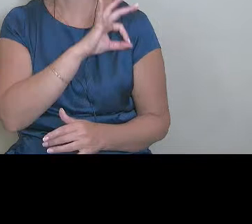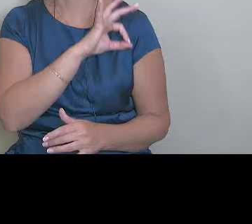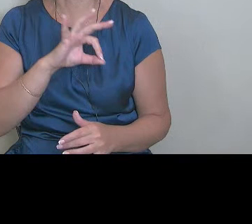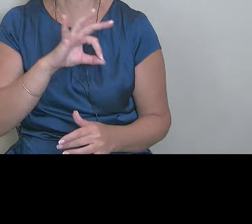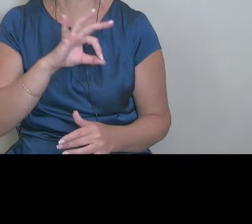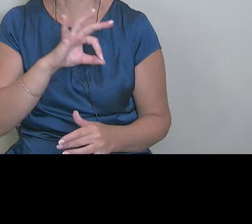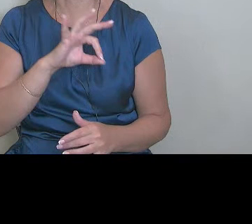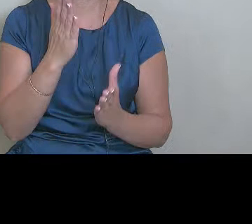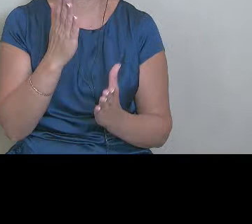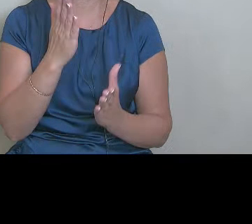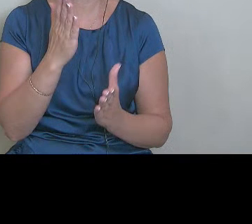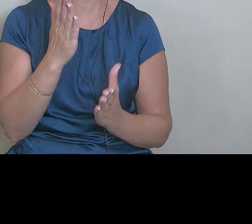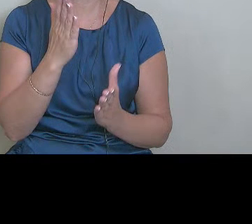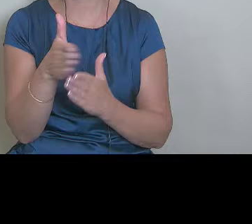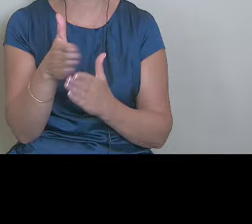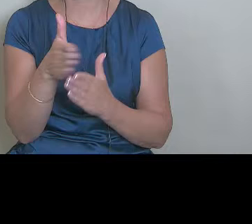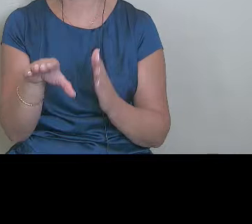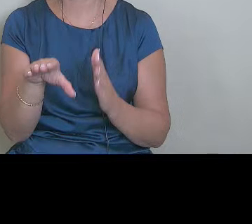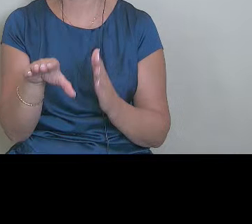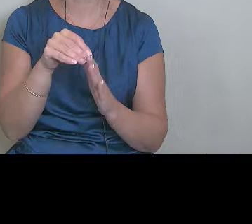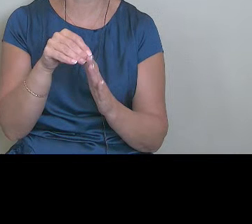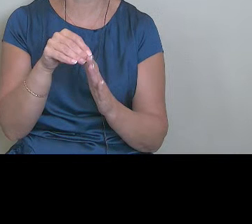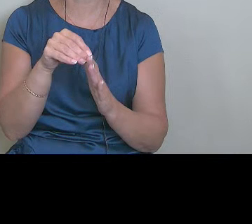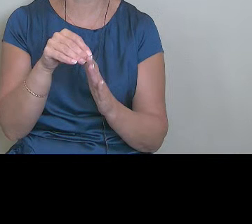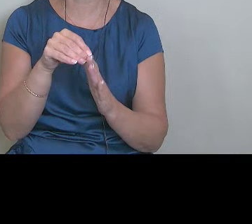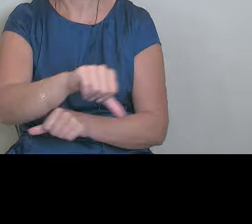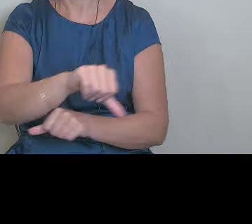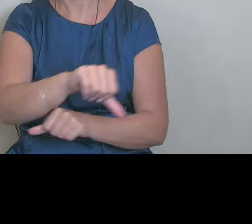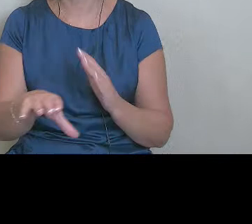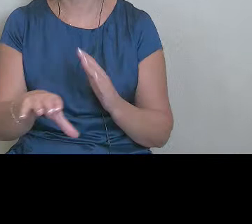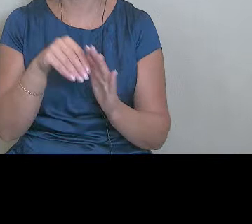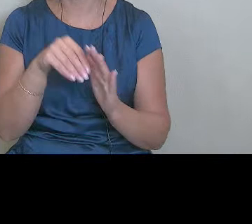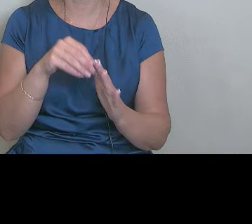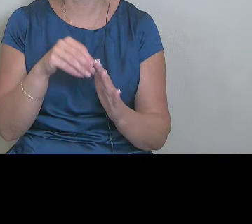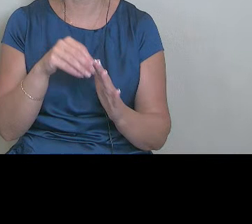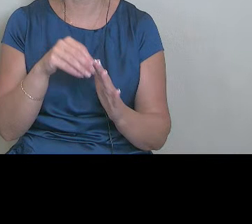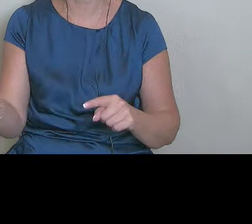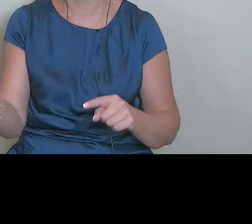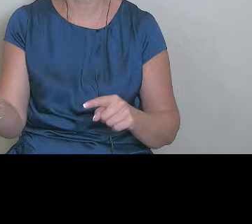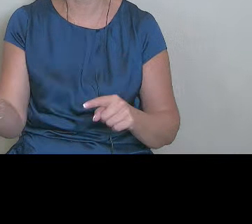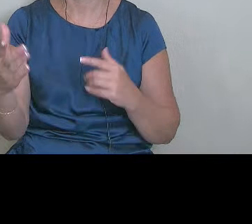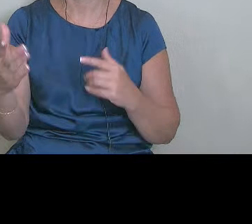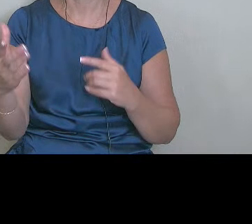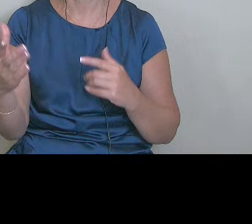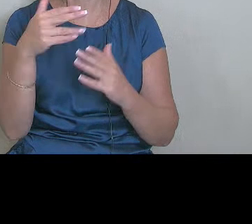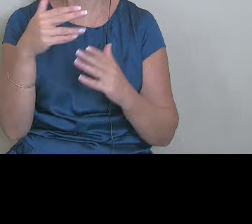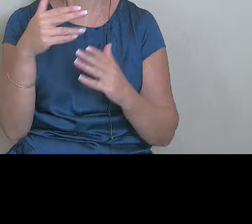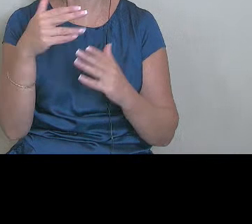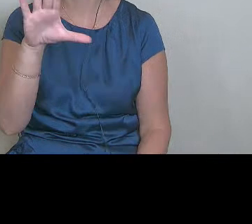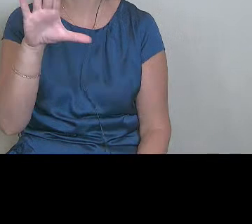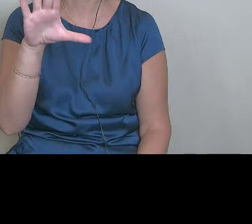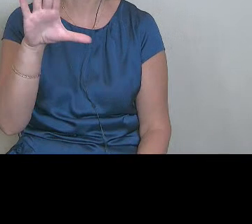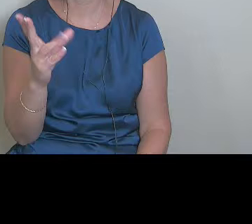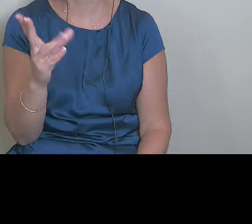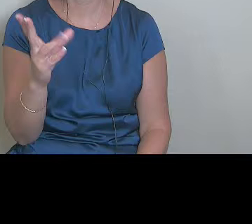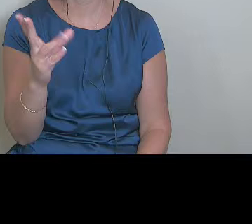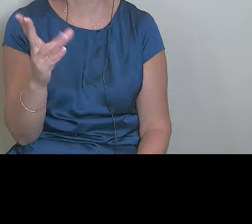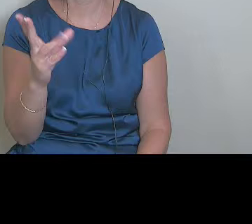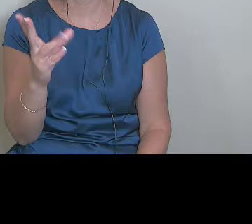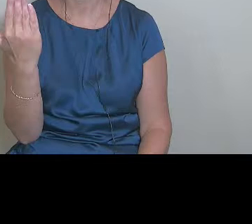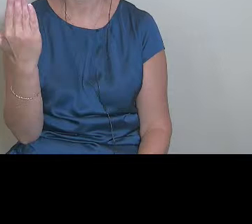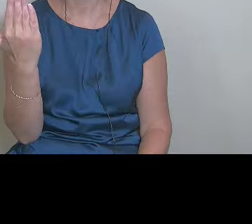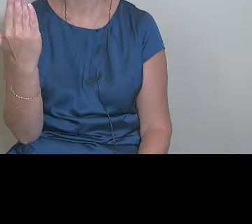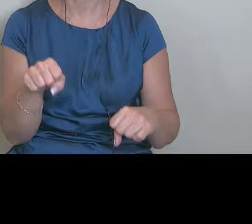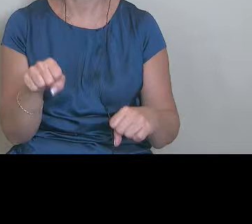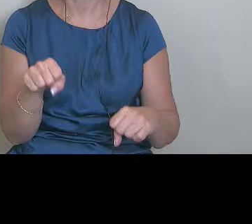that TCs, they do exist between election times. The lowest level,